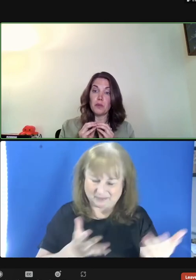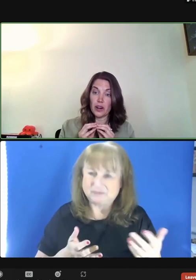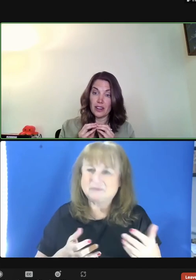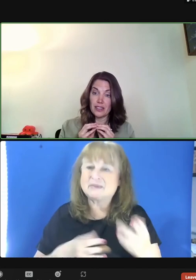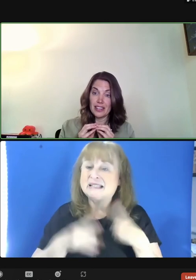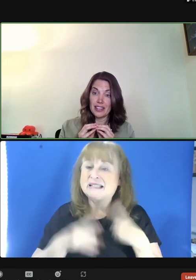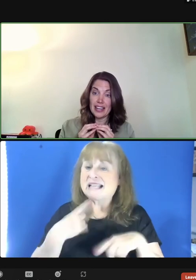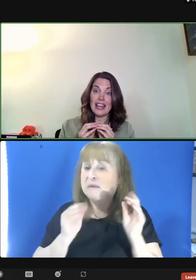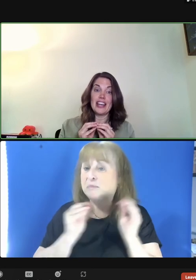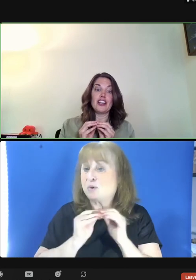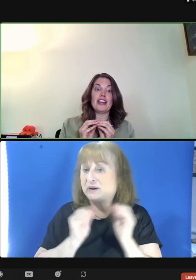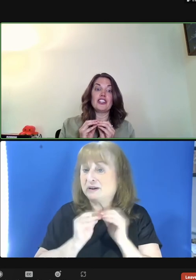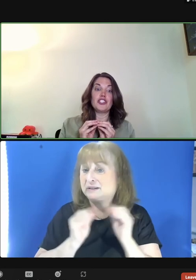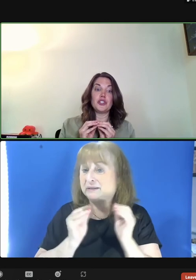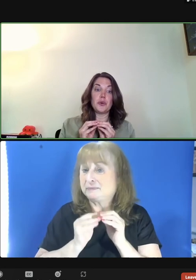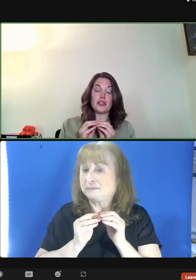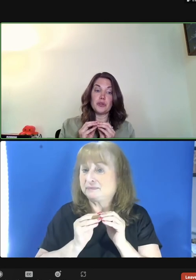the sign for more,